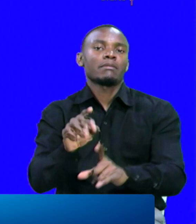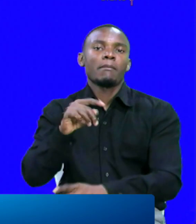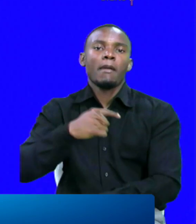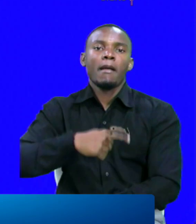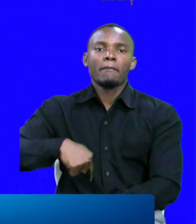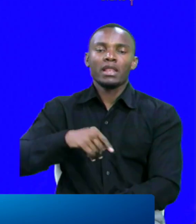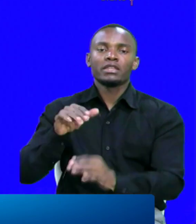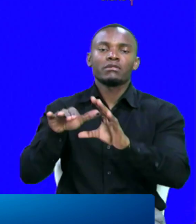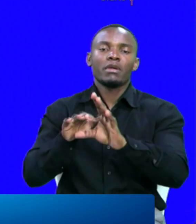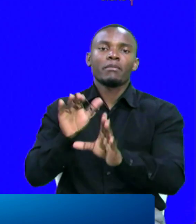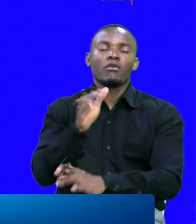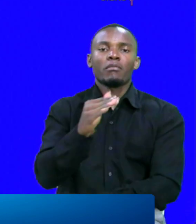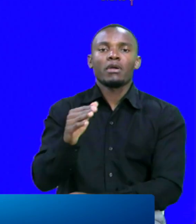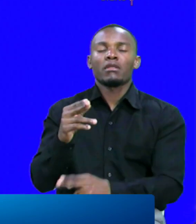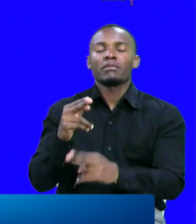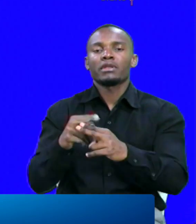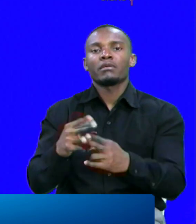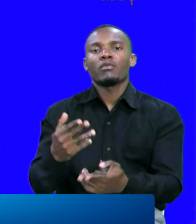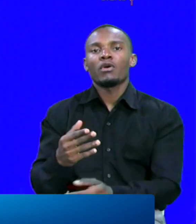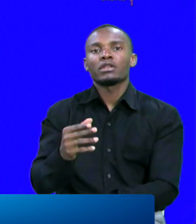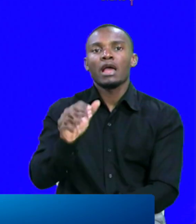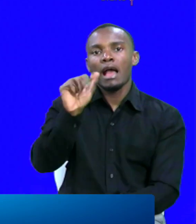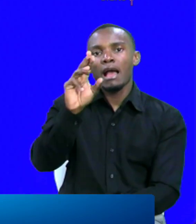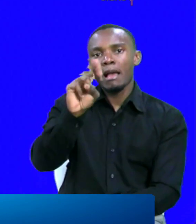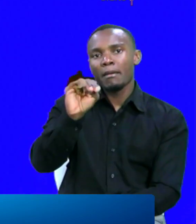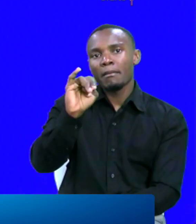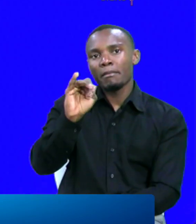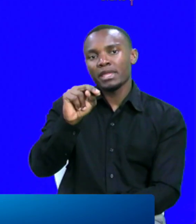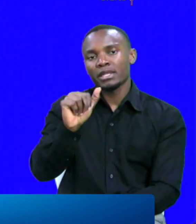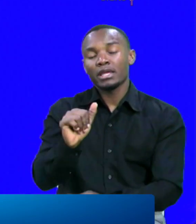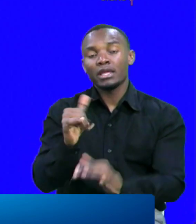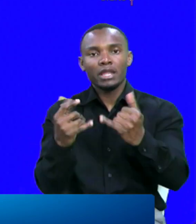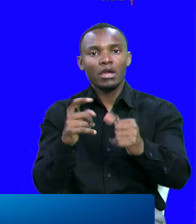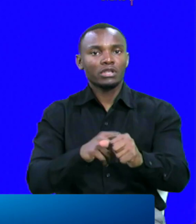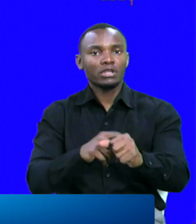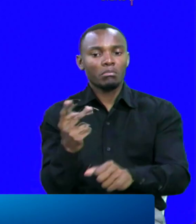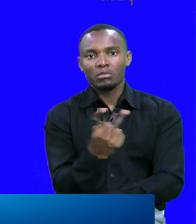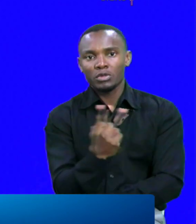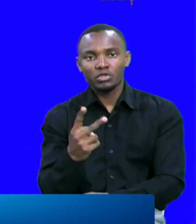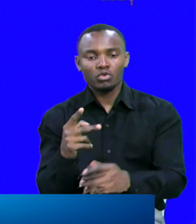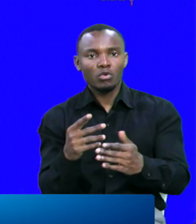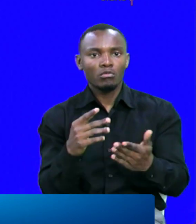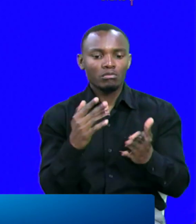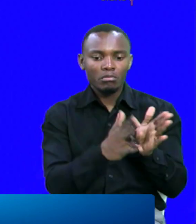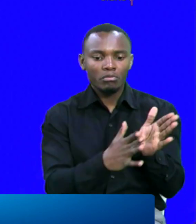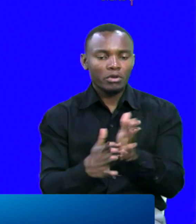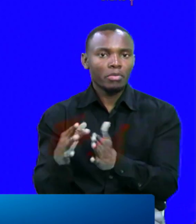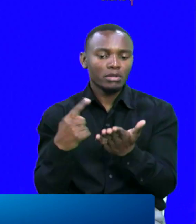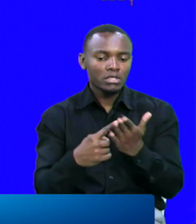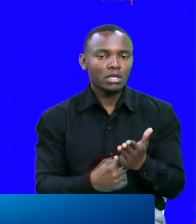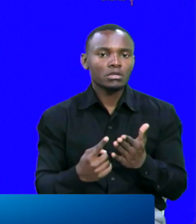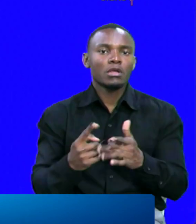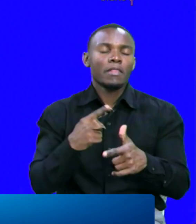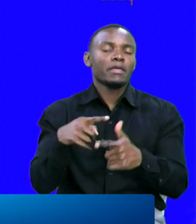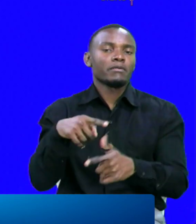Senator Okongo Omugeni, and Malindi MP Amina Moyanzi. But even as the government and opposition prepare their